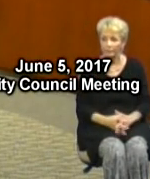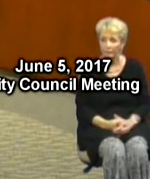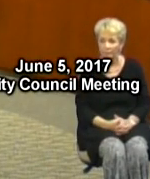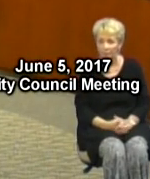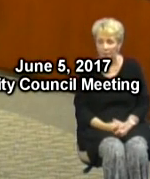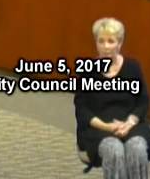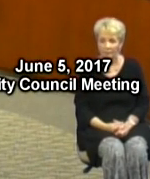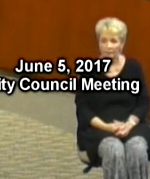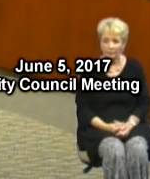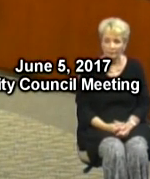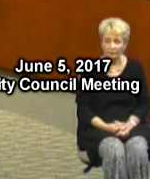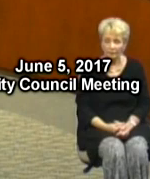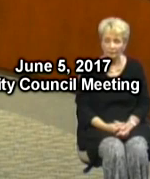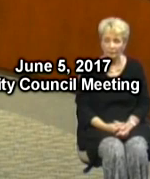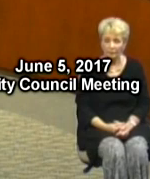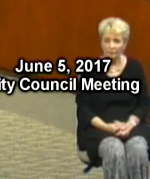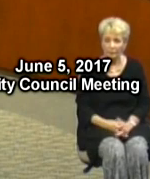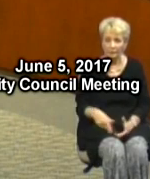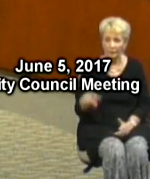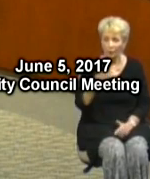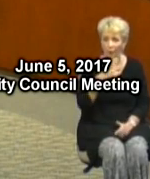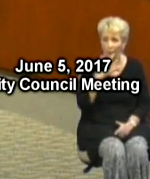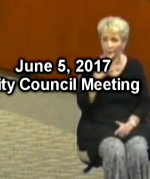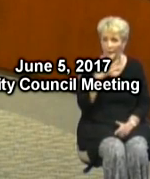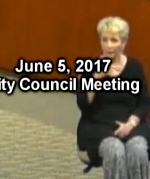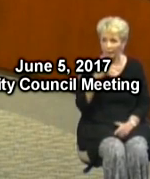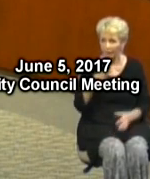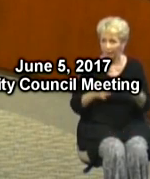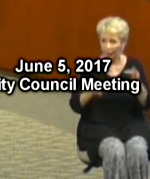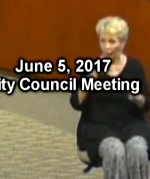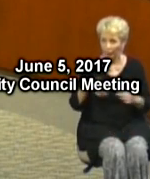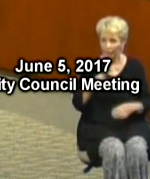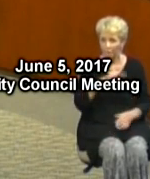him? Okay, anyone else like to speak at the public hearing?